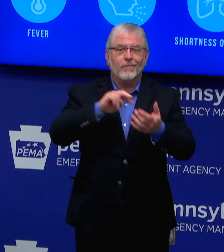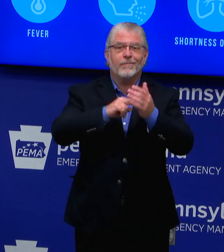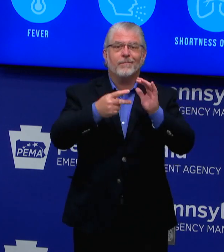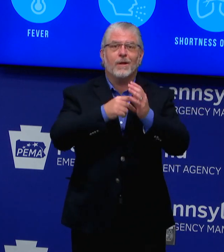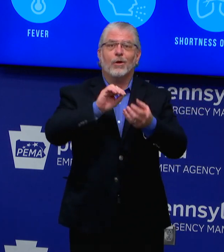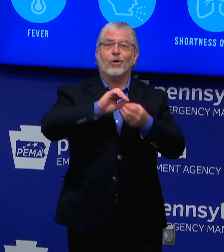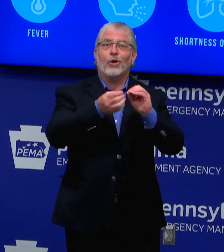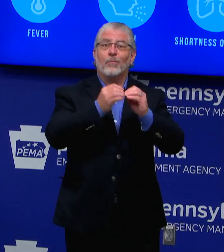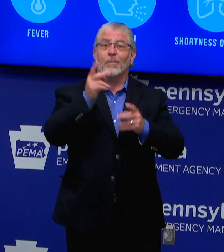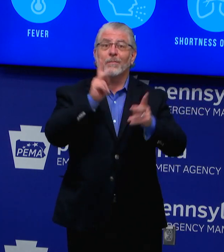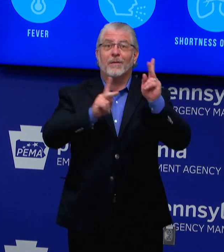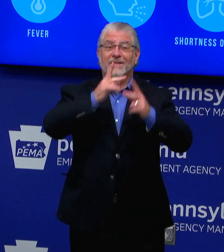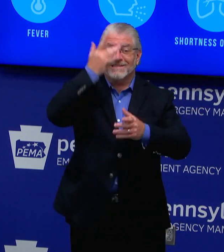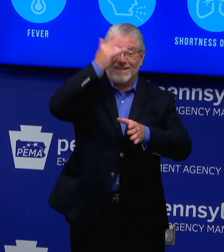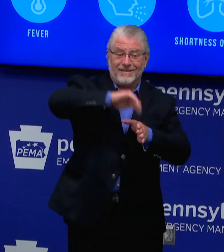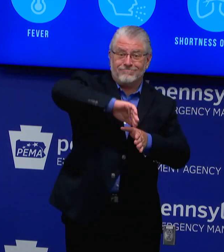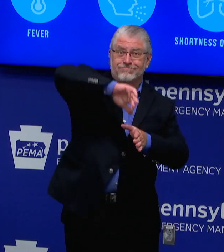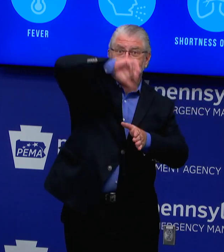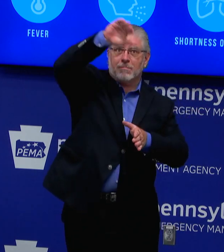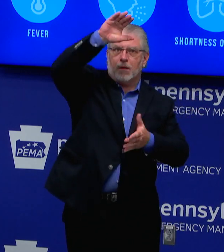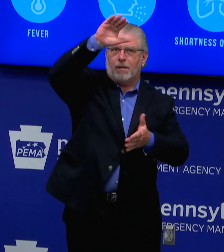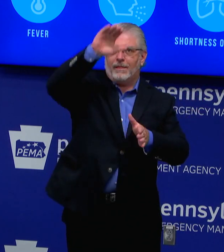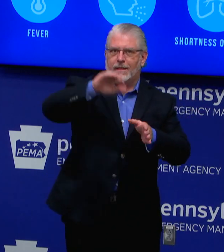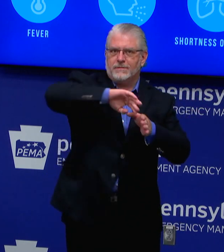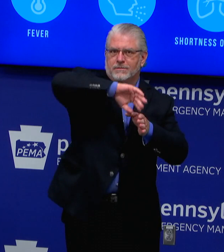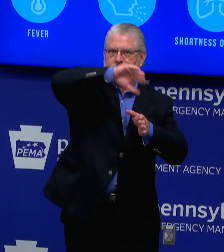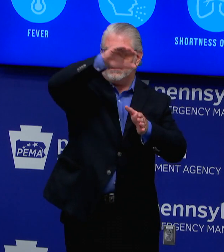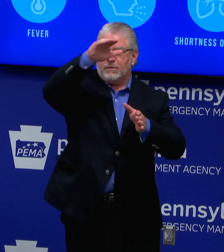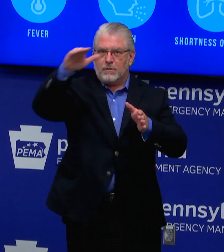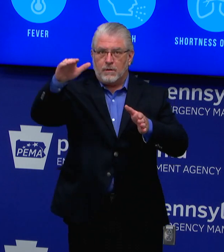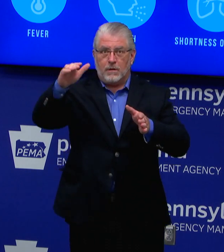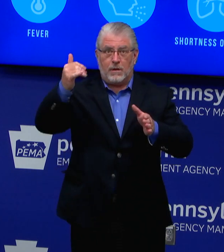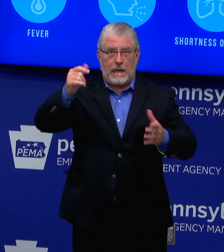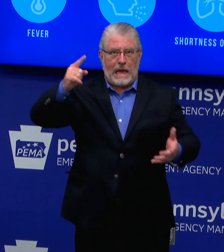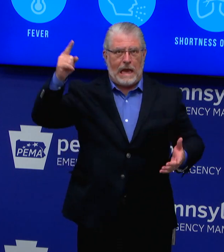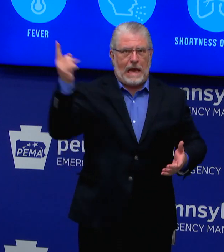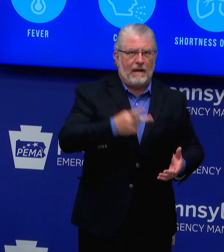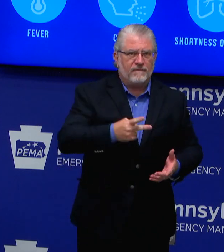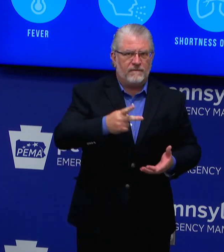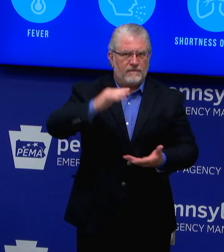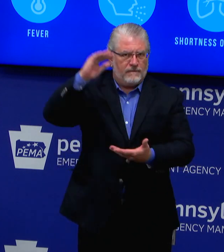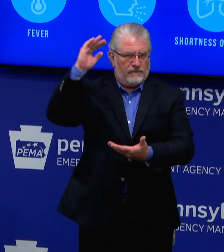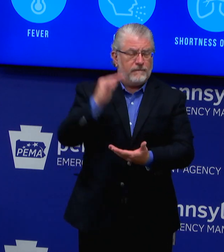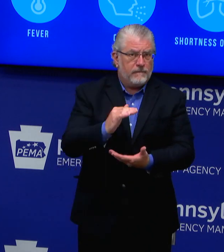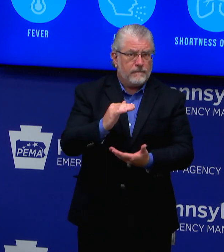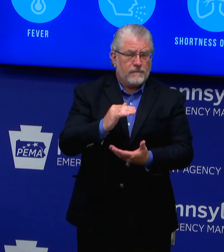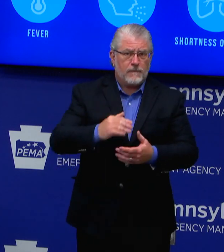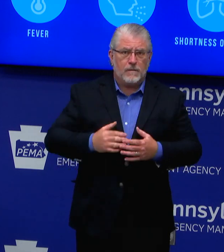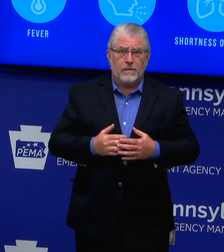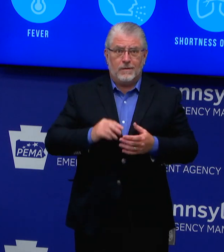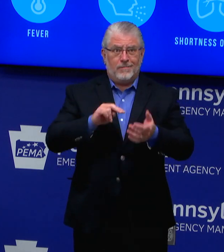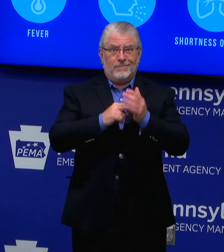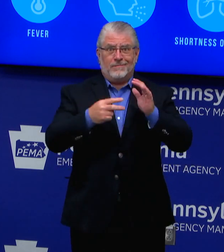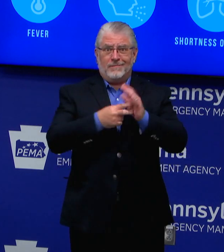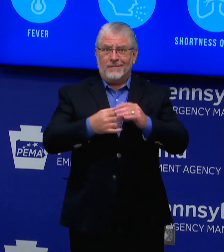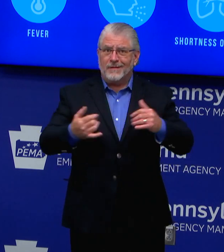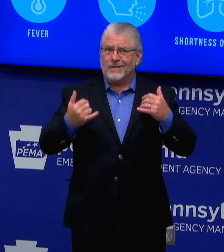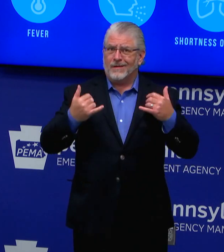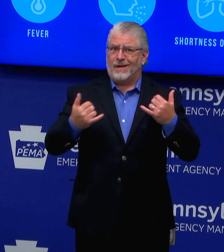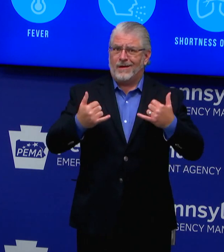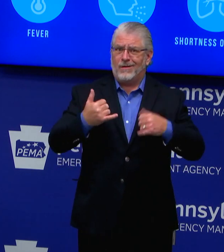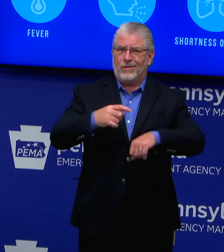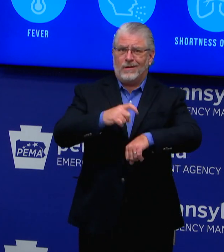increase in our new case rate, we've cut that rate in half. And that bought us precious time to deal with the overwhelming challenge